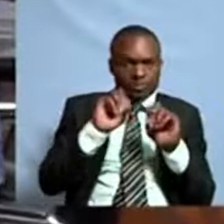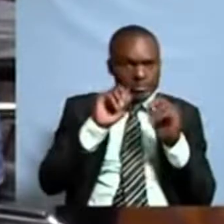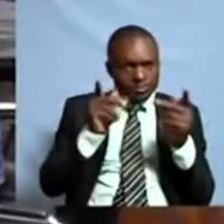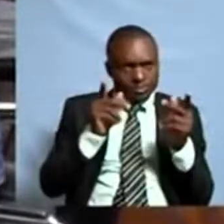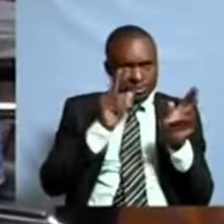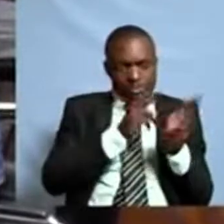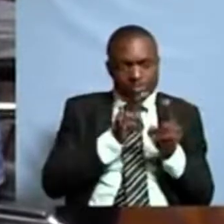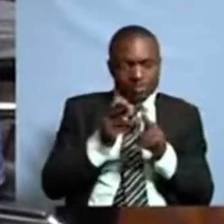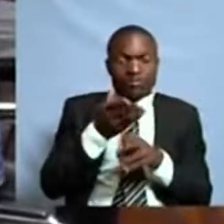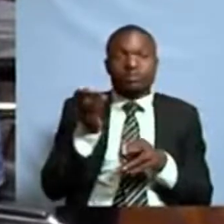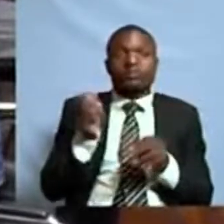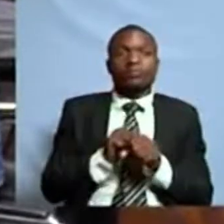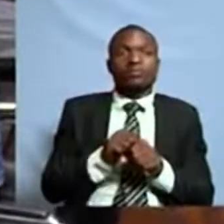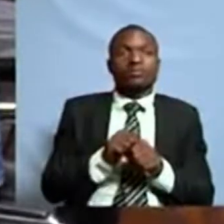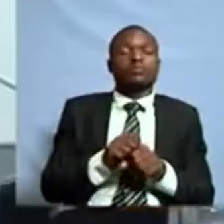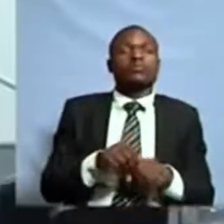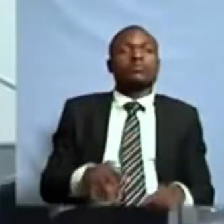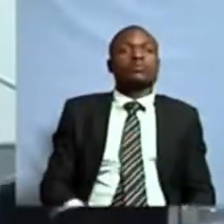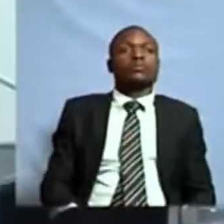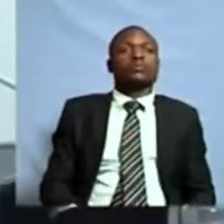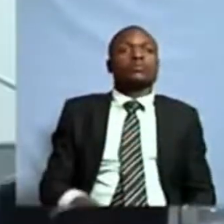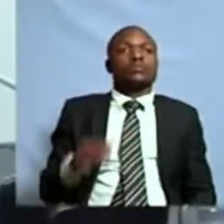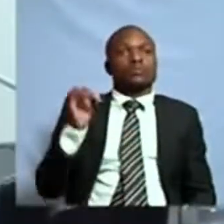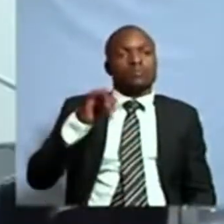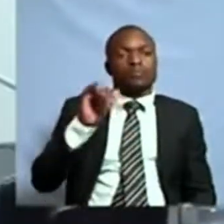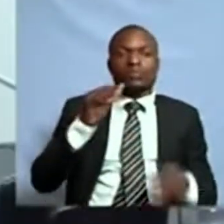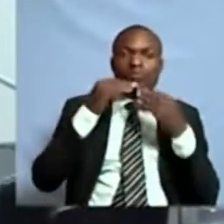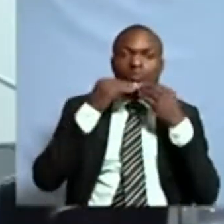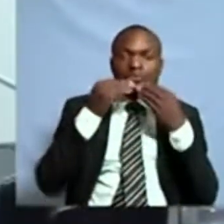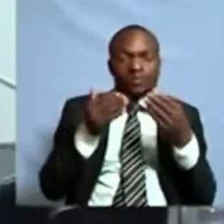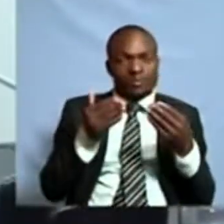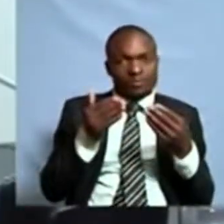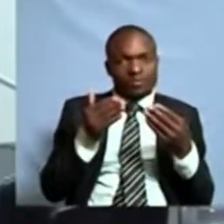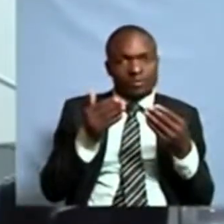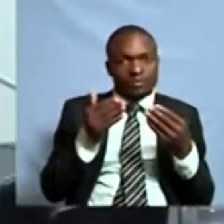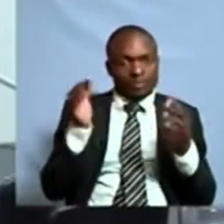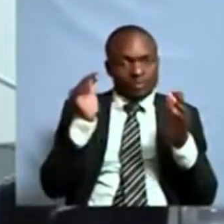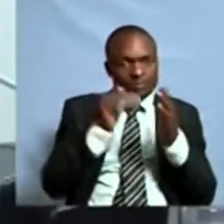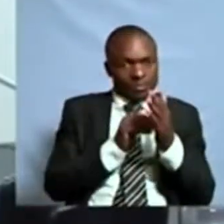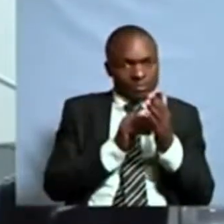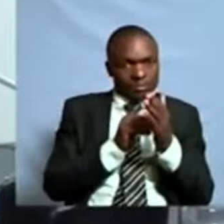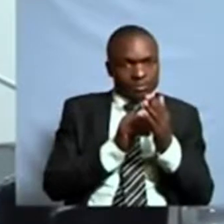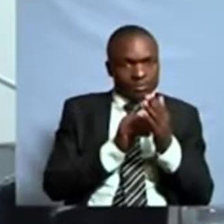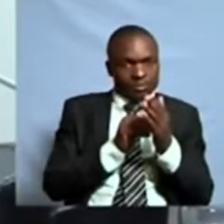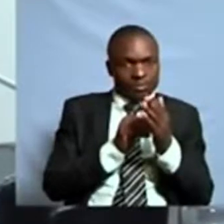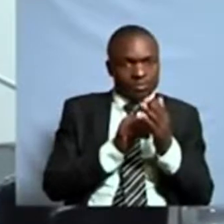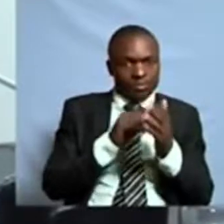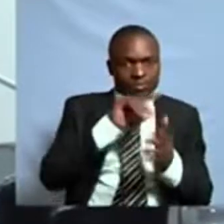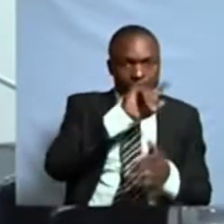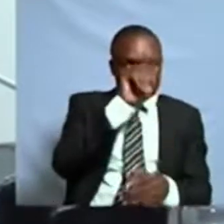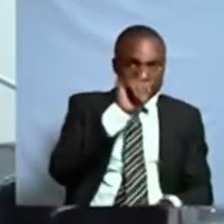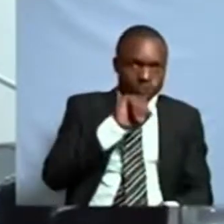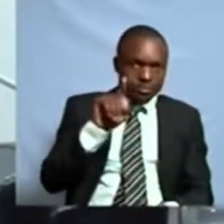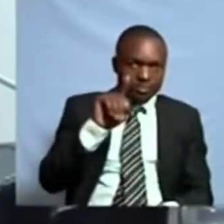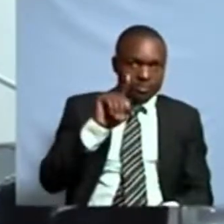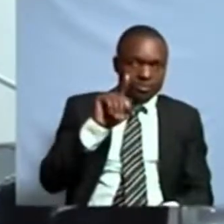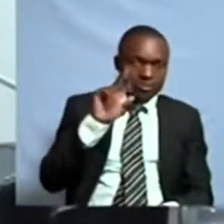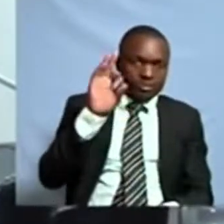responses. Yeah, yes, and thank you so much once again, Zambia Federation of